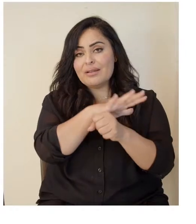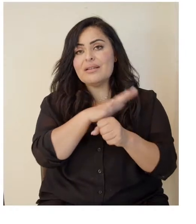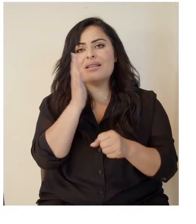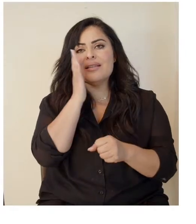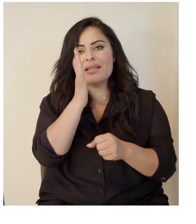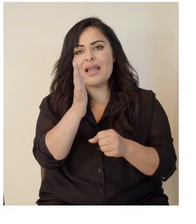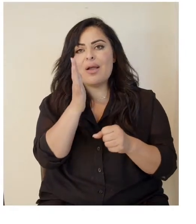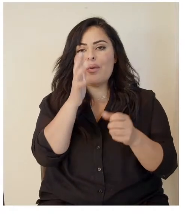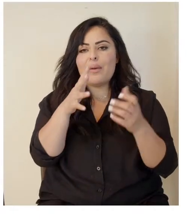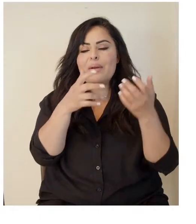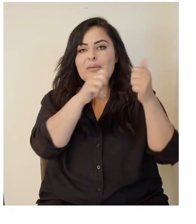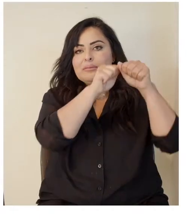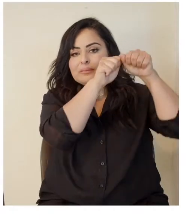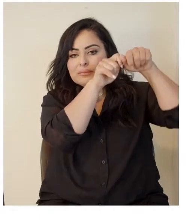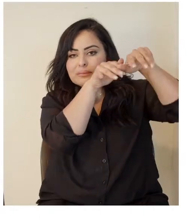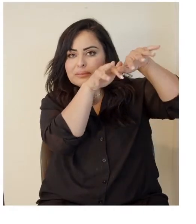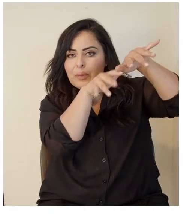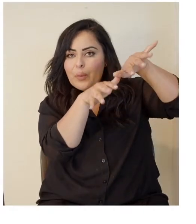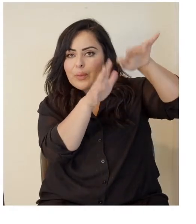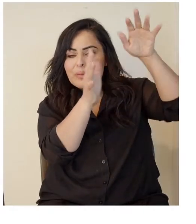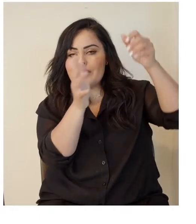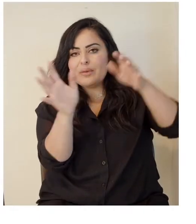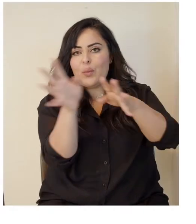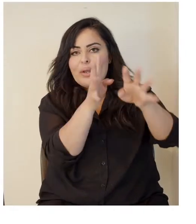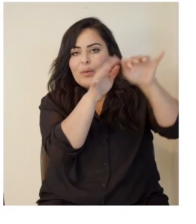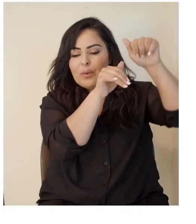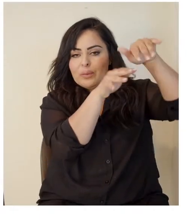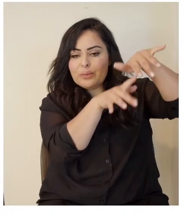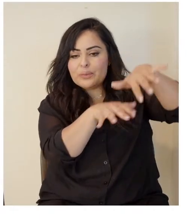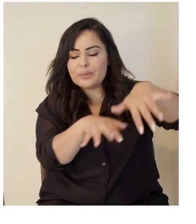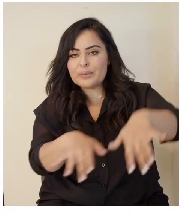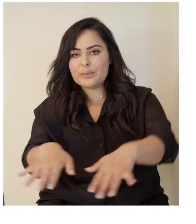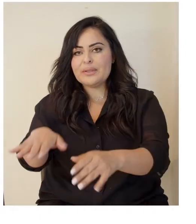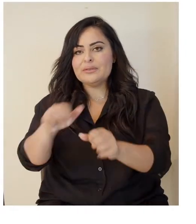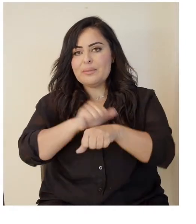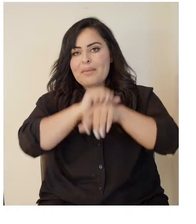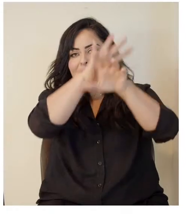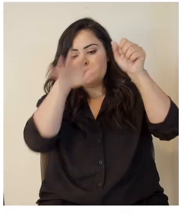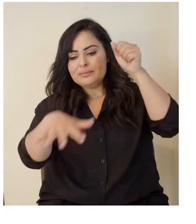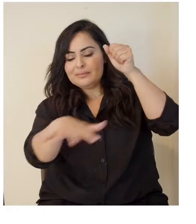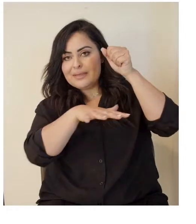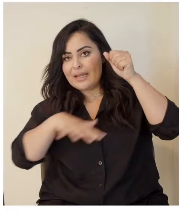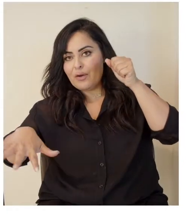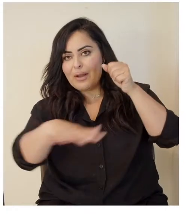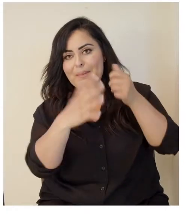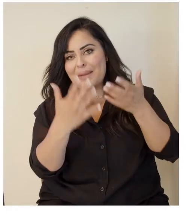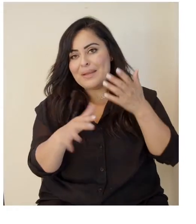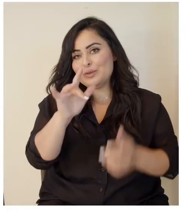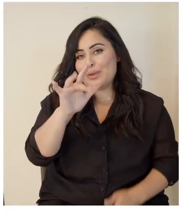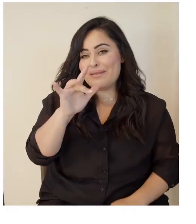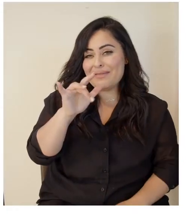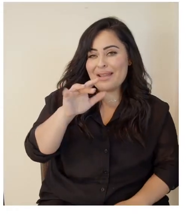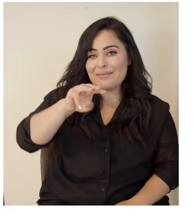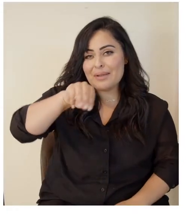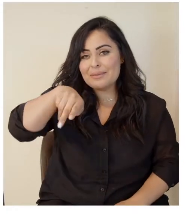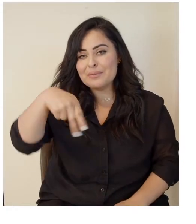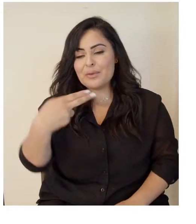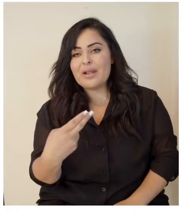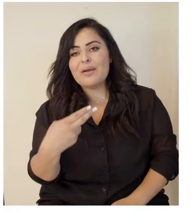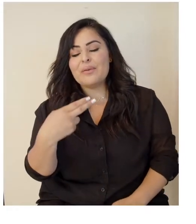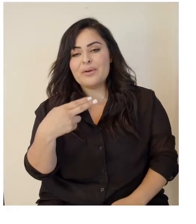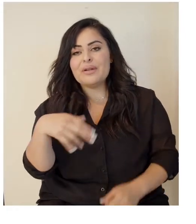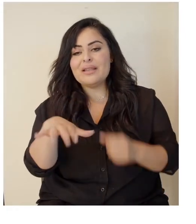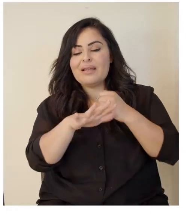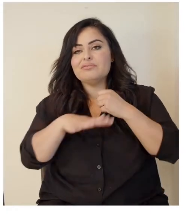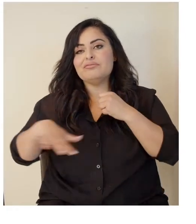some gusts to mix down to lower elevations. So we could see some maybe 20, 25 mile an hour gusts at the lower elevations that